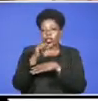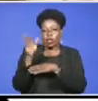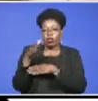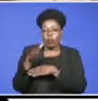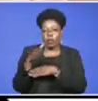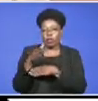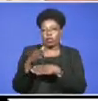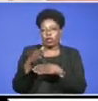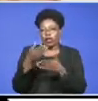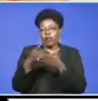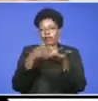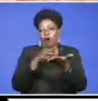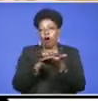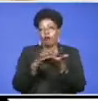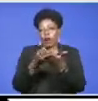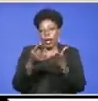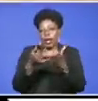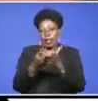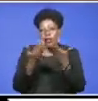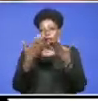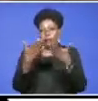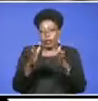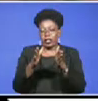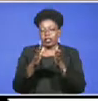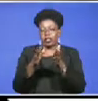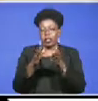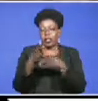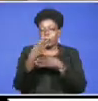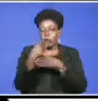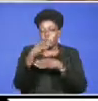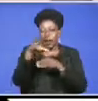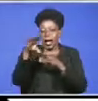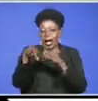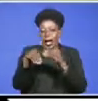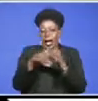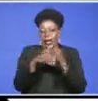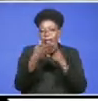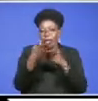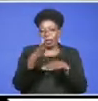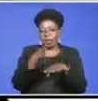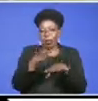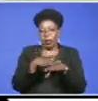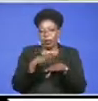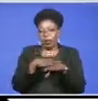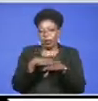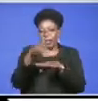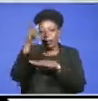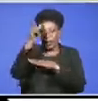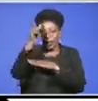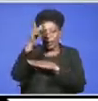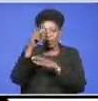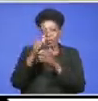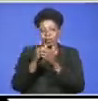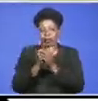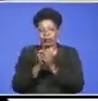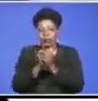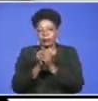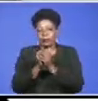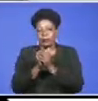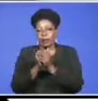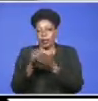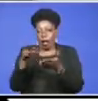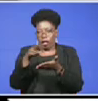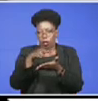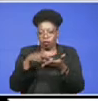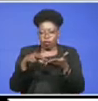fryer. We completed our burger by adding the condiments, romaine lettuce, the beef patty, onion